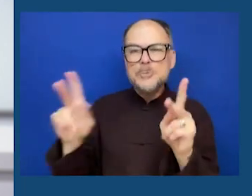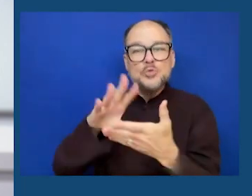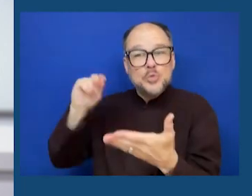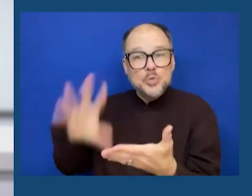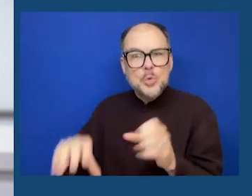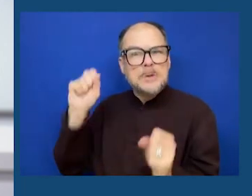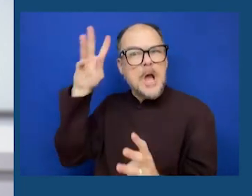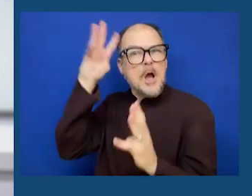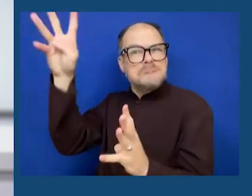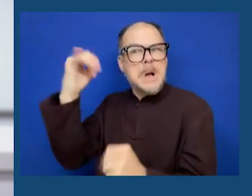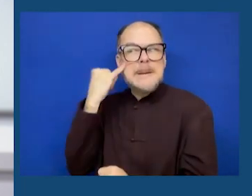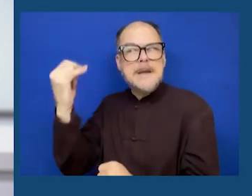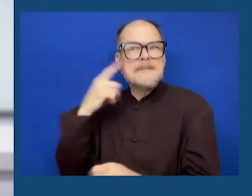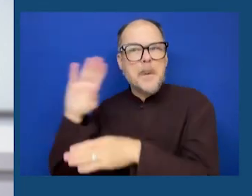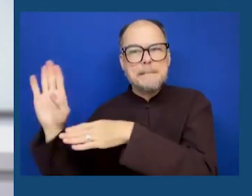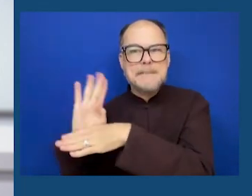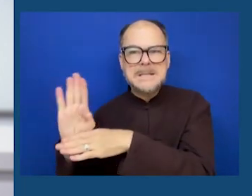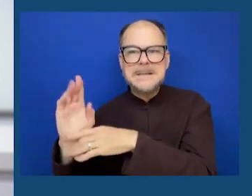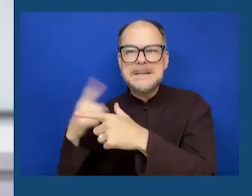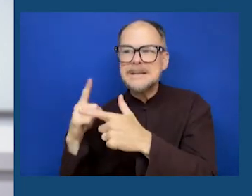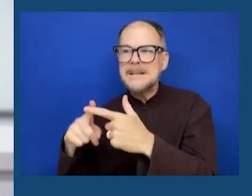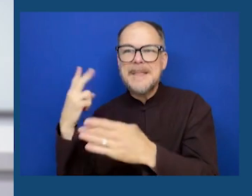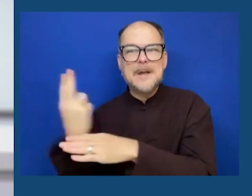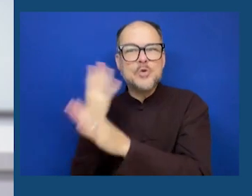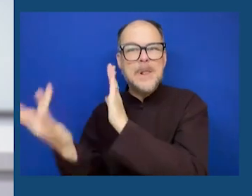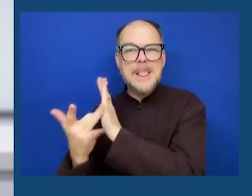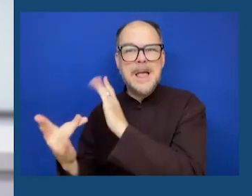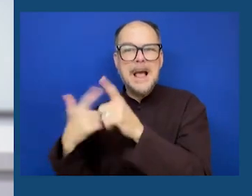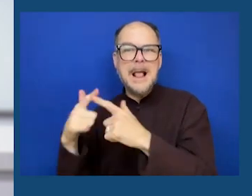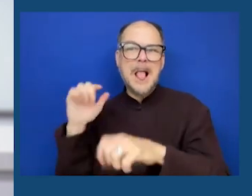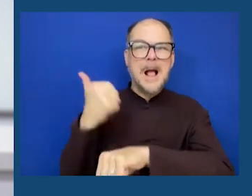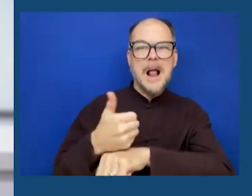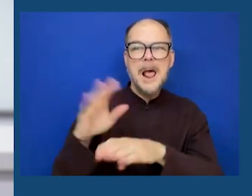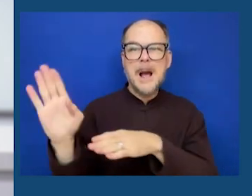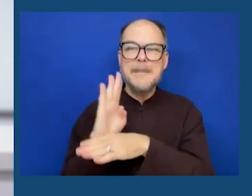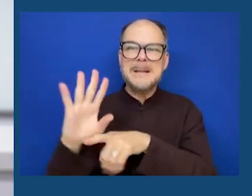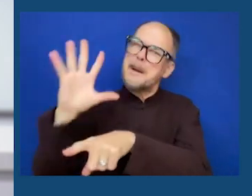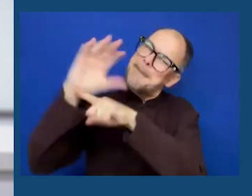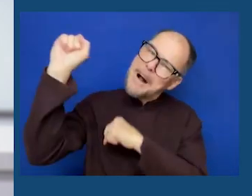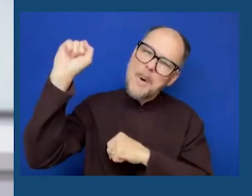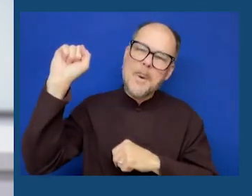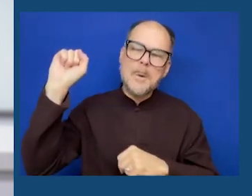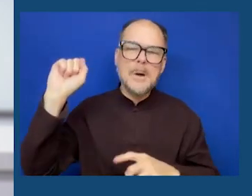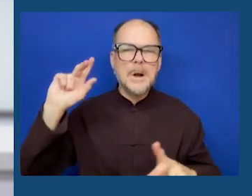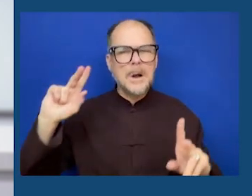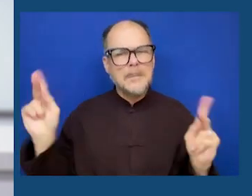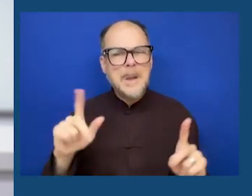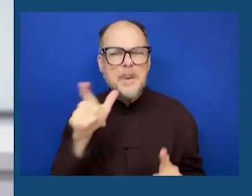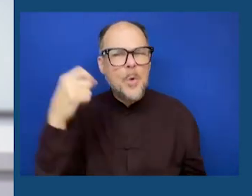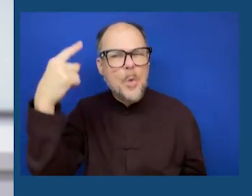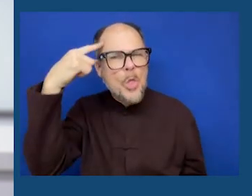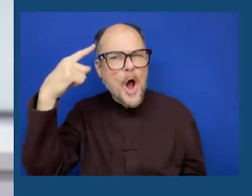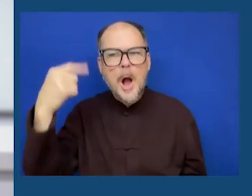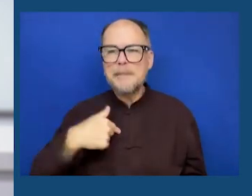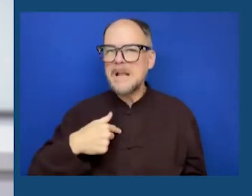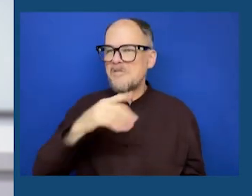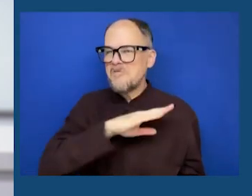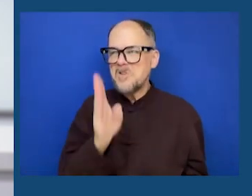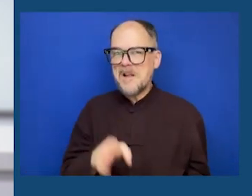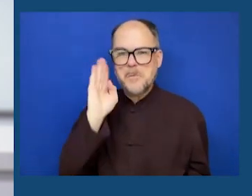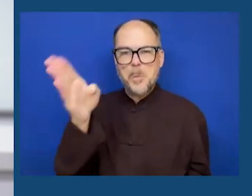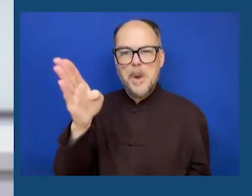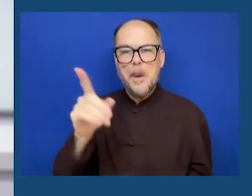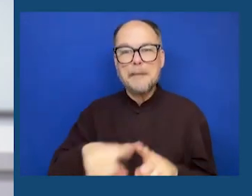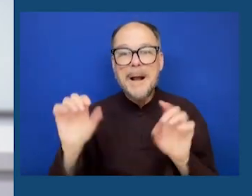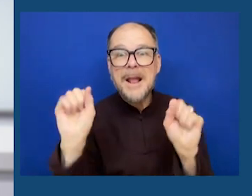next thing we know, they're tech entrepreneurs themselves, people who never thought they had a shot. That's why I'm excited about this. This means liberating